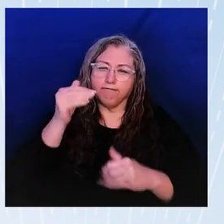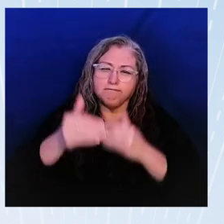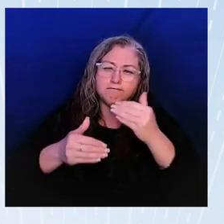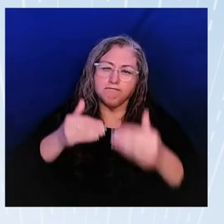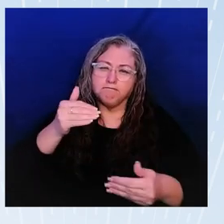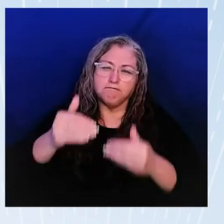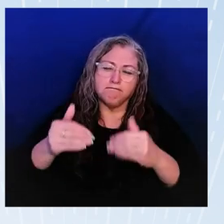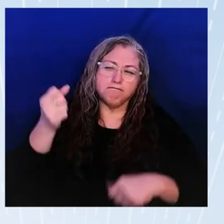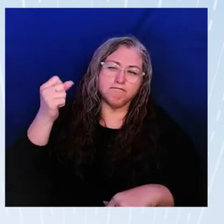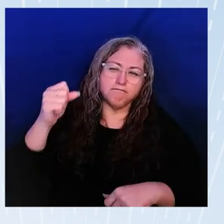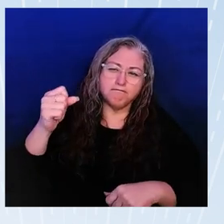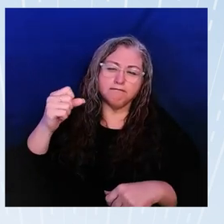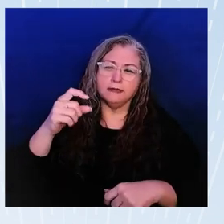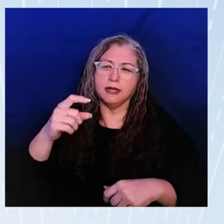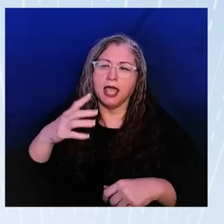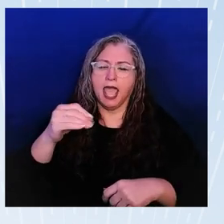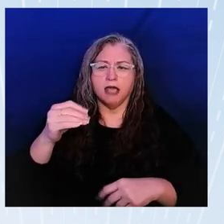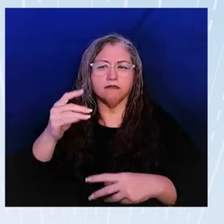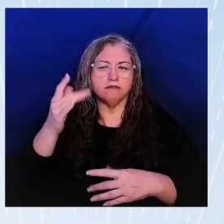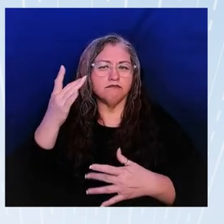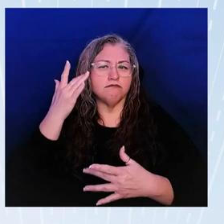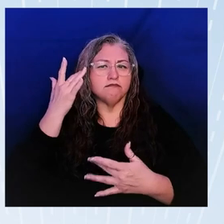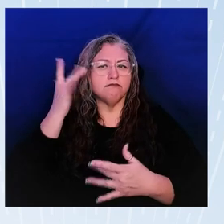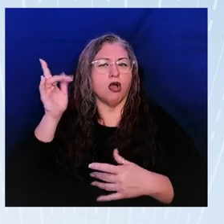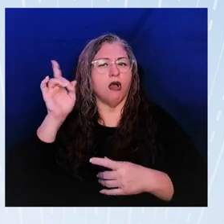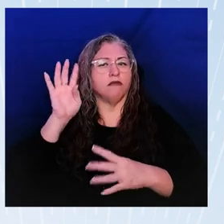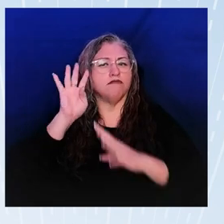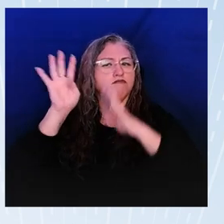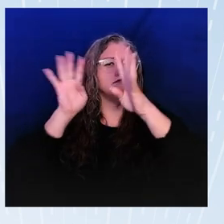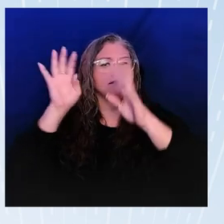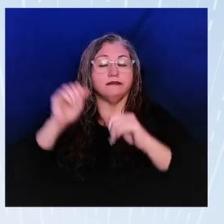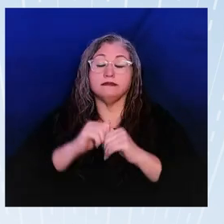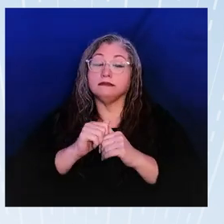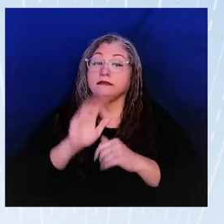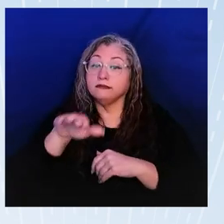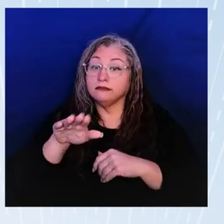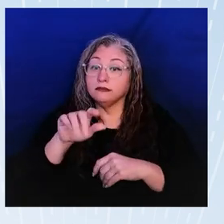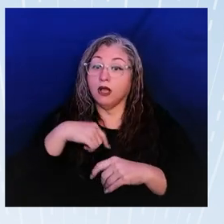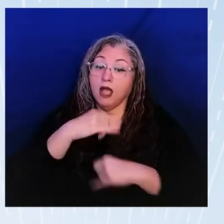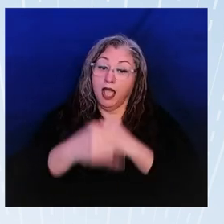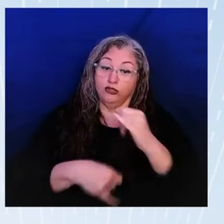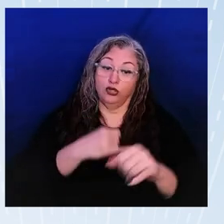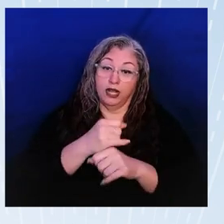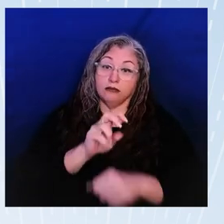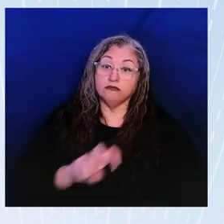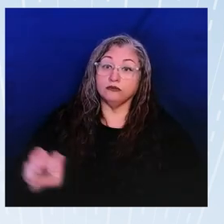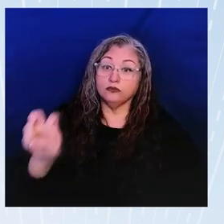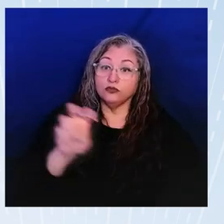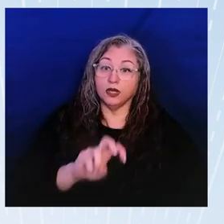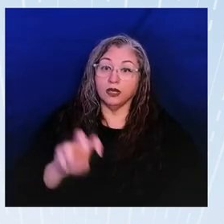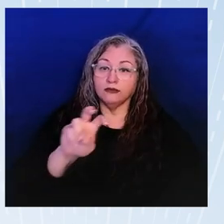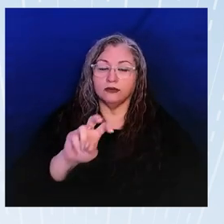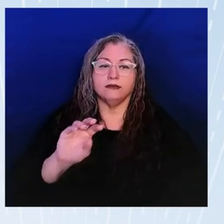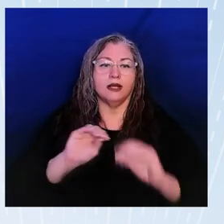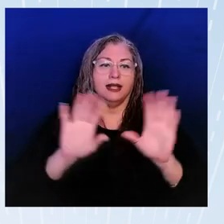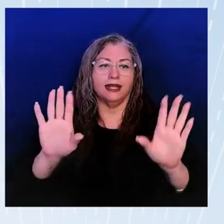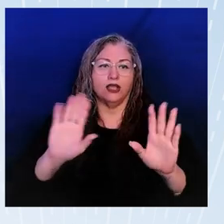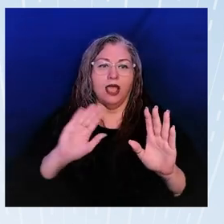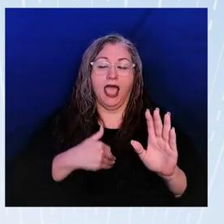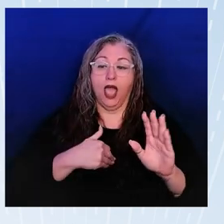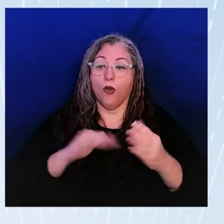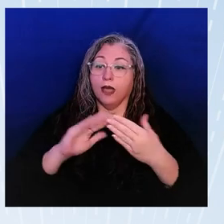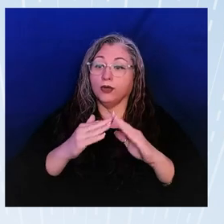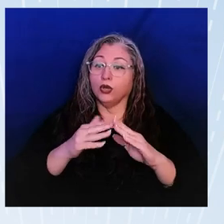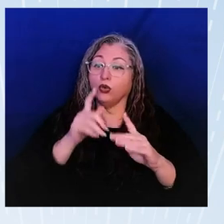I also want to share with you that when I travel internationally, it is very clear to me how our diaspora communities,